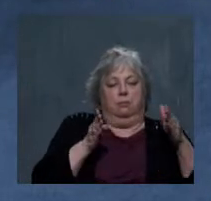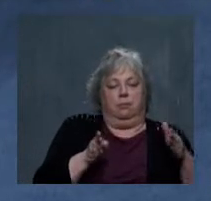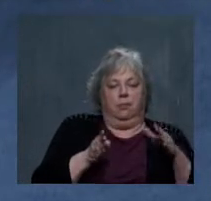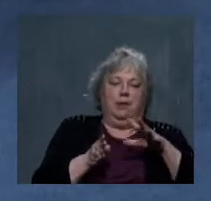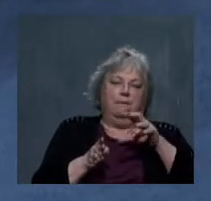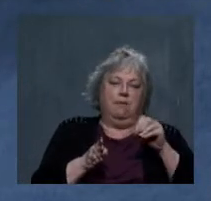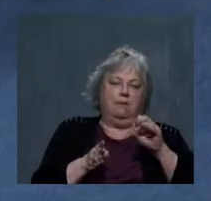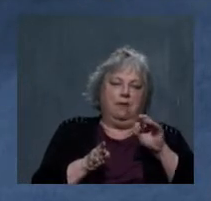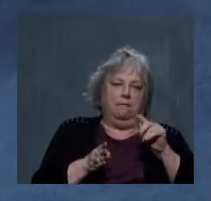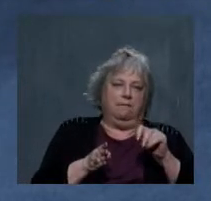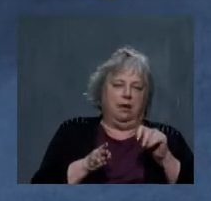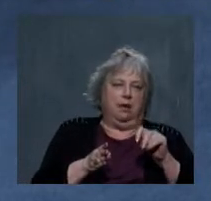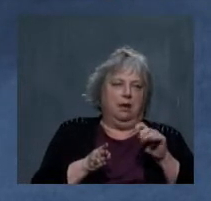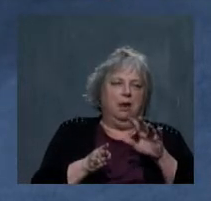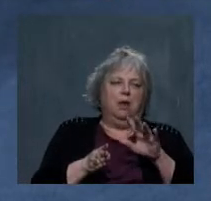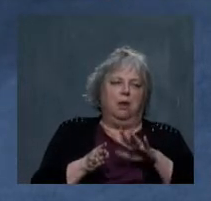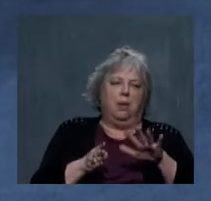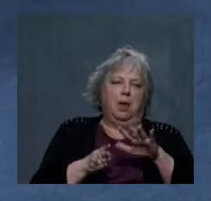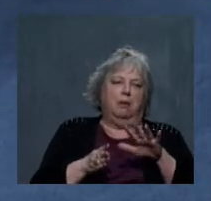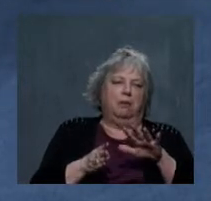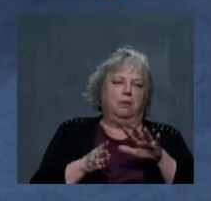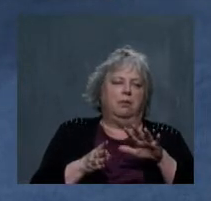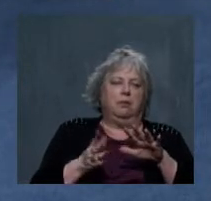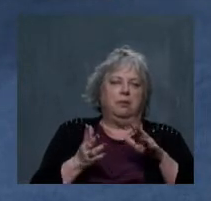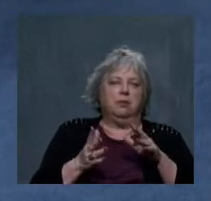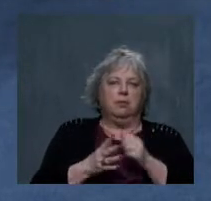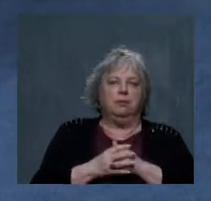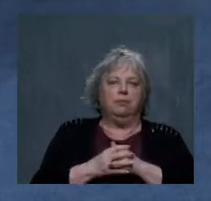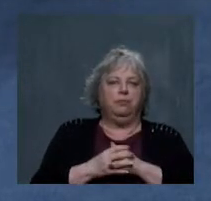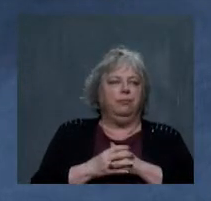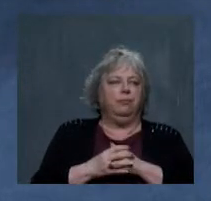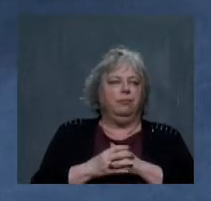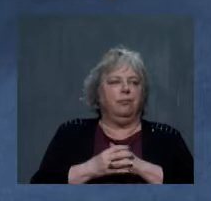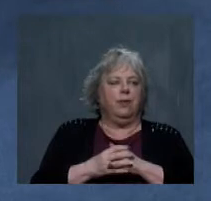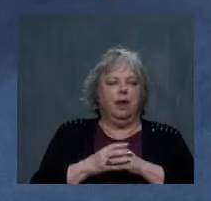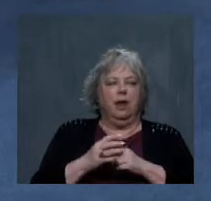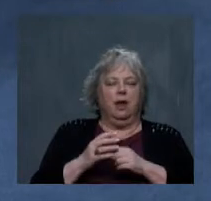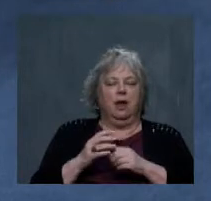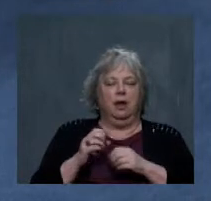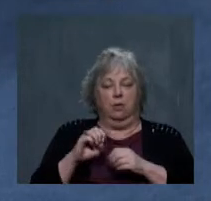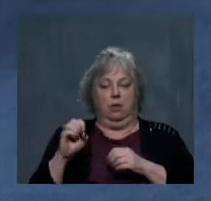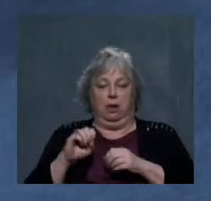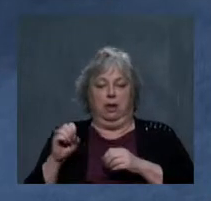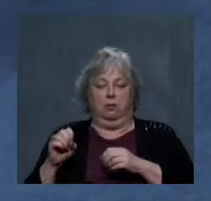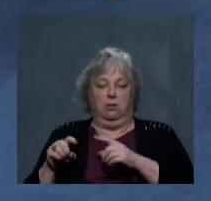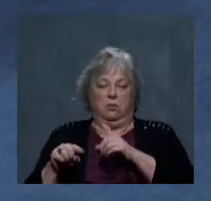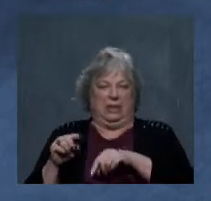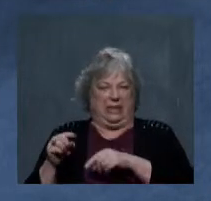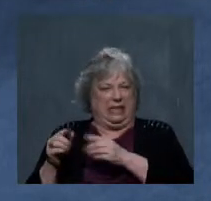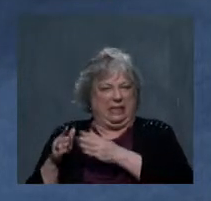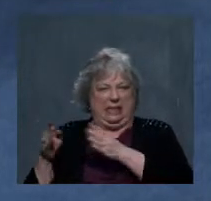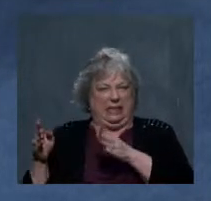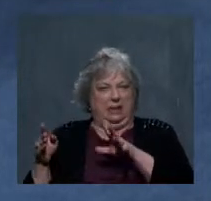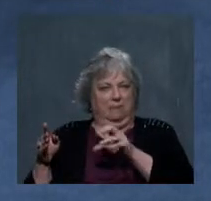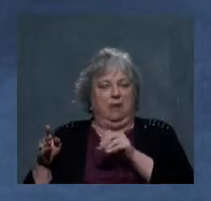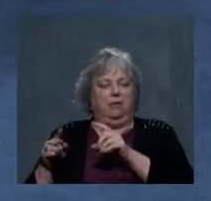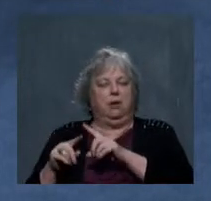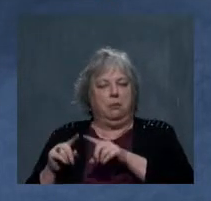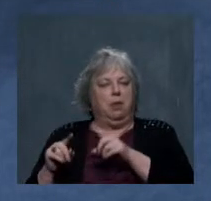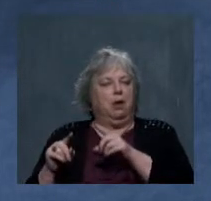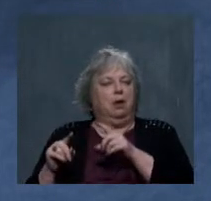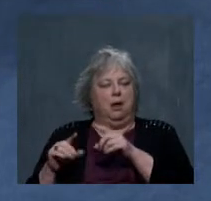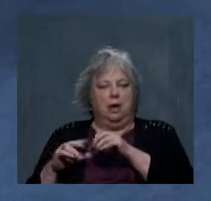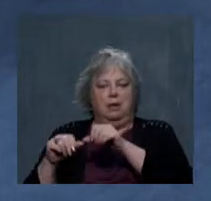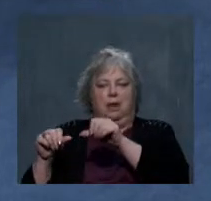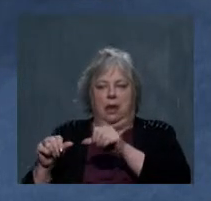to 50 feet over about half of the distance. And over on the eastern portion where we cannot get to that width, we've agreed that in